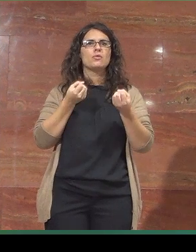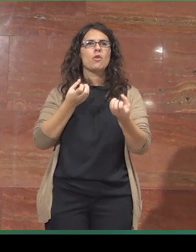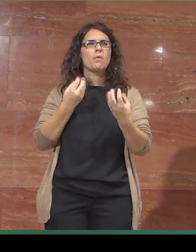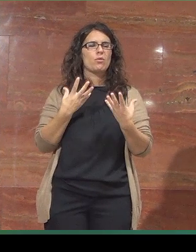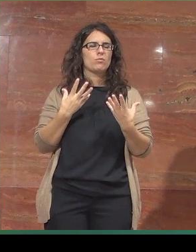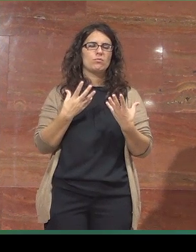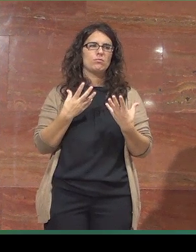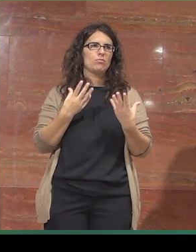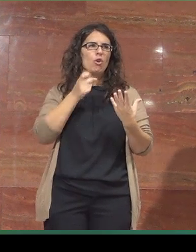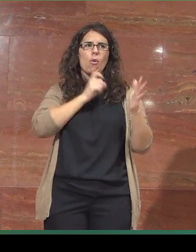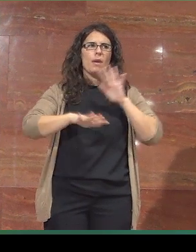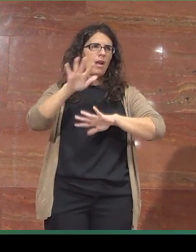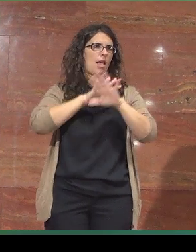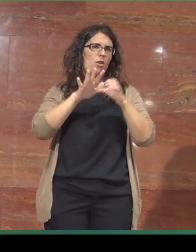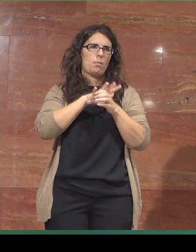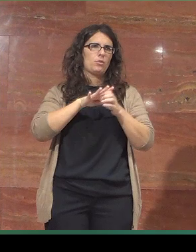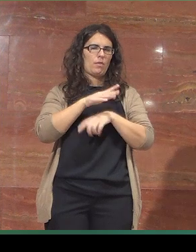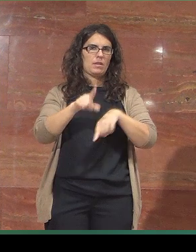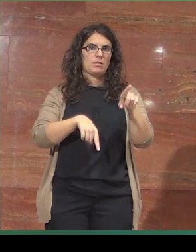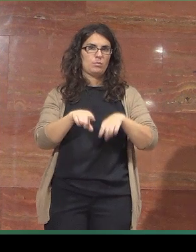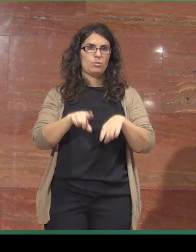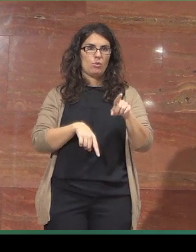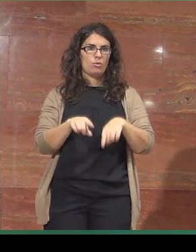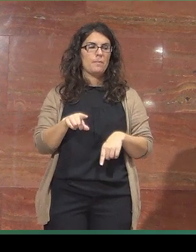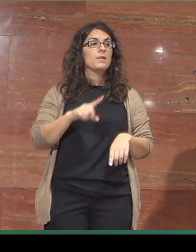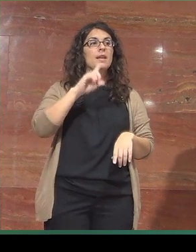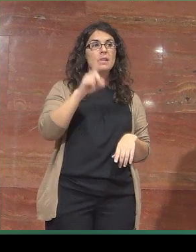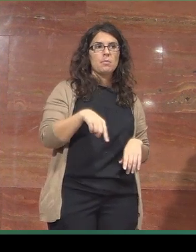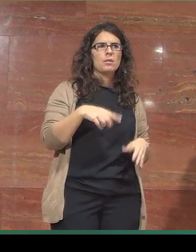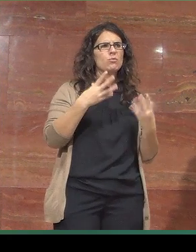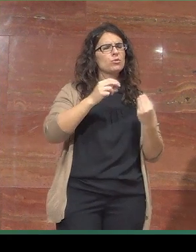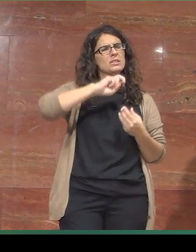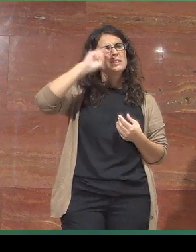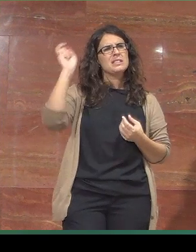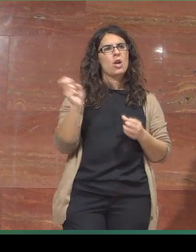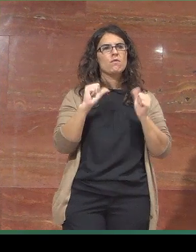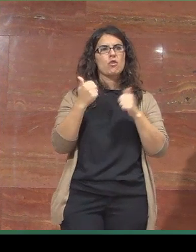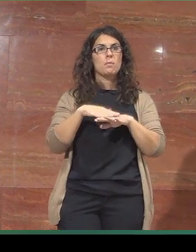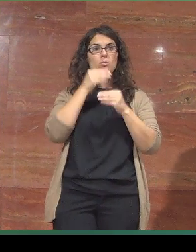There are also many ways in which we can use good design to reduce stress.